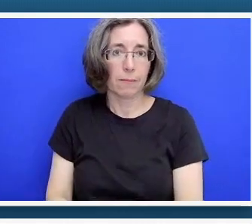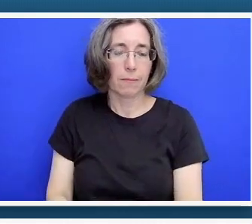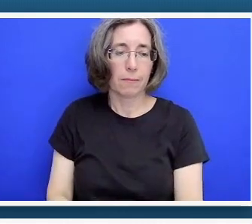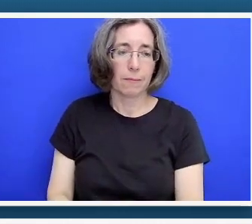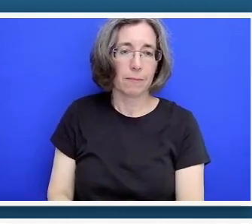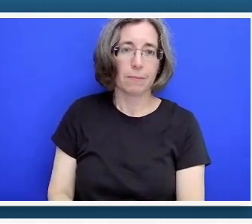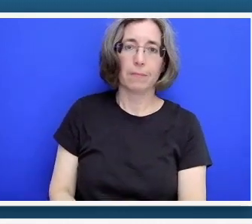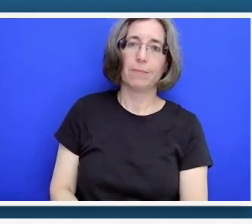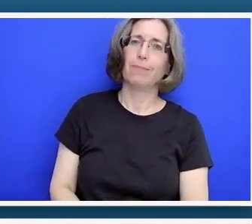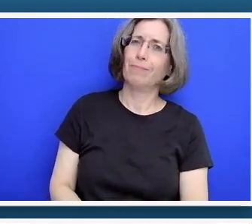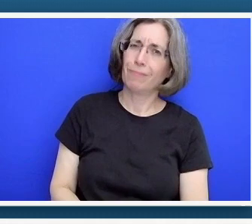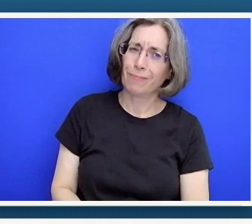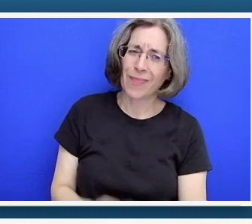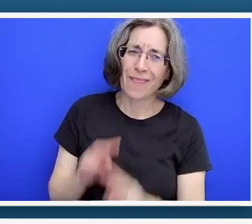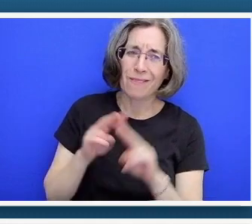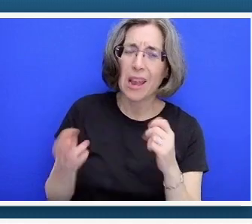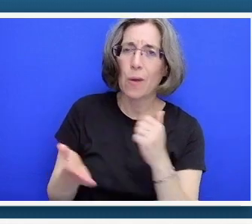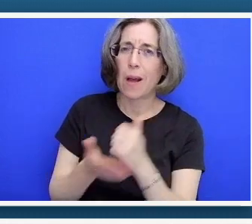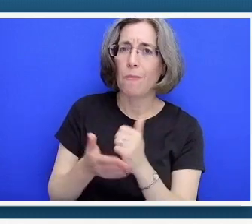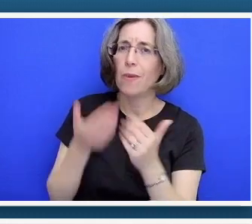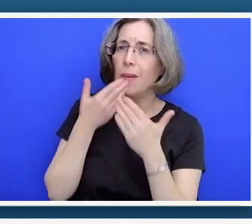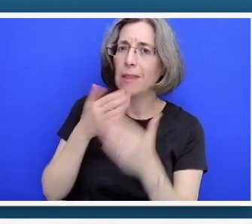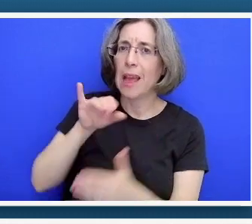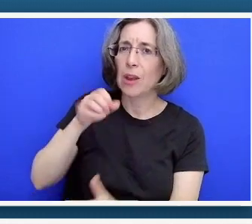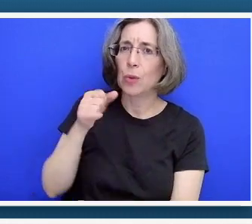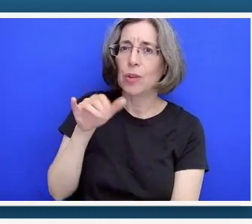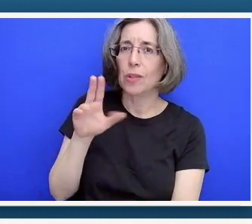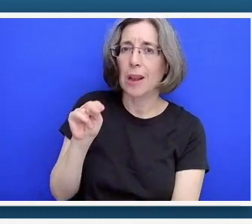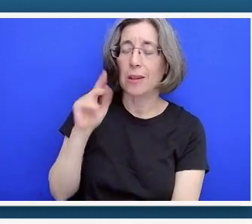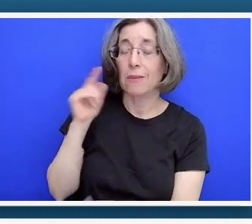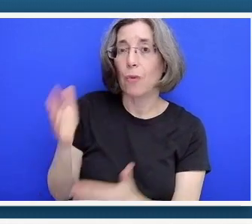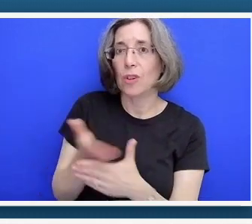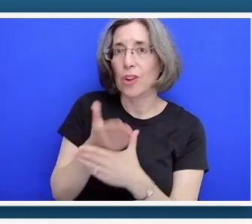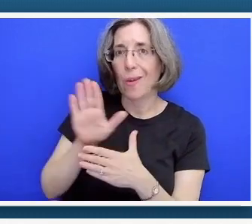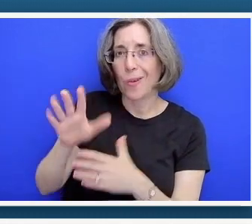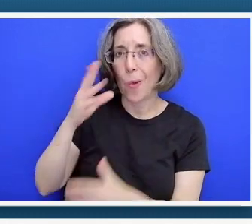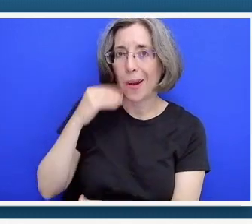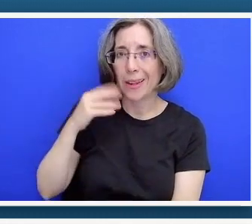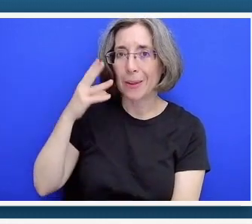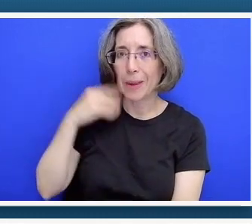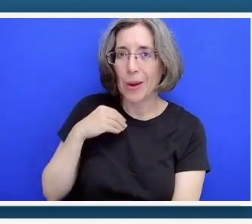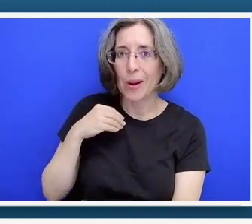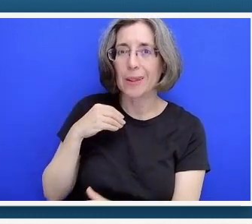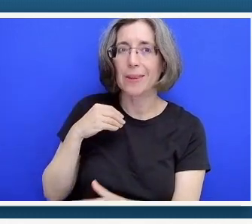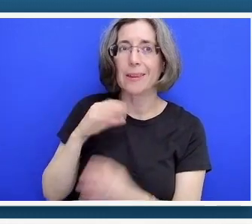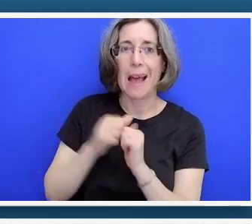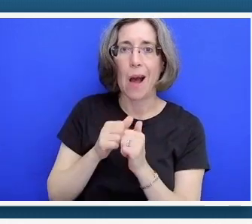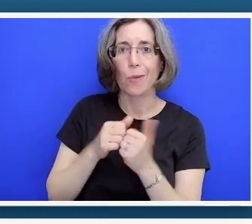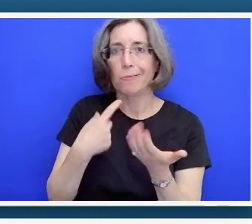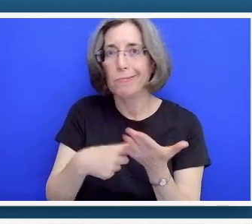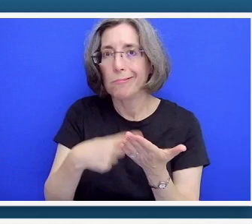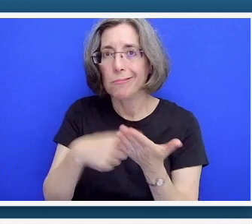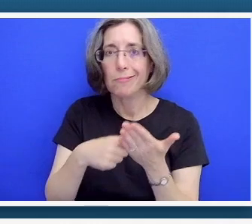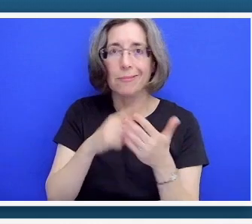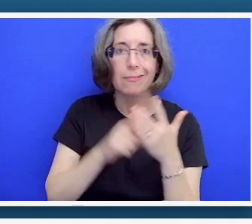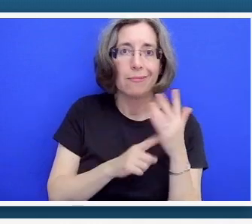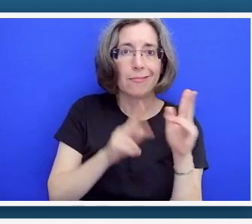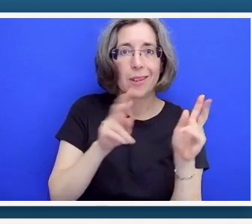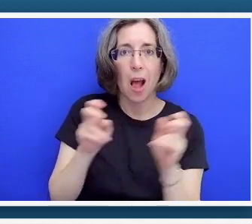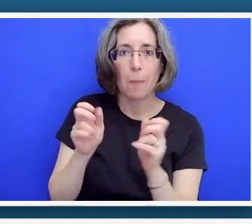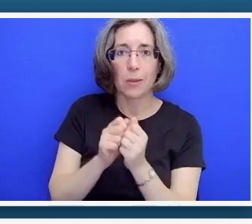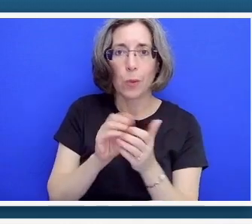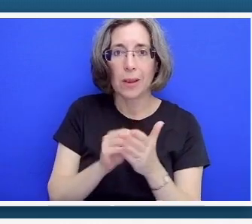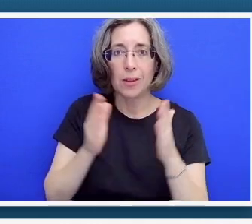so helpful. Thank you, Jason, for sharing all of your experiences talking about these topics with your students. If you're interested in